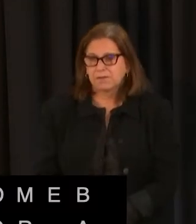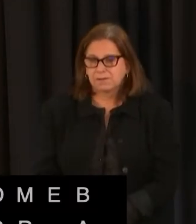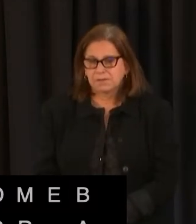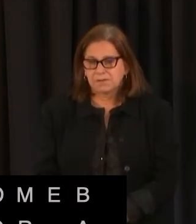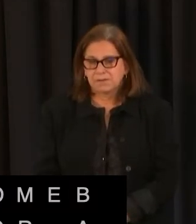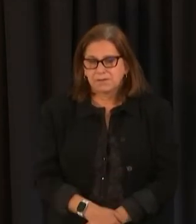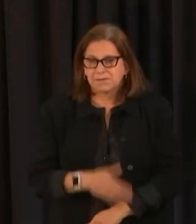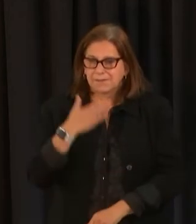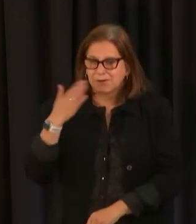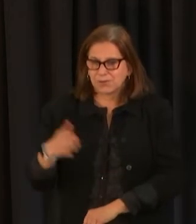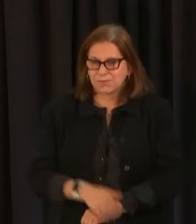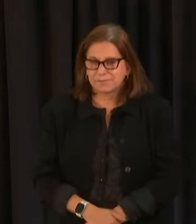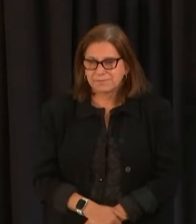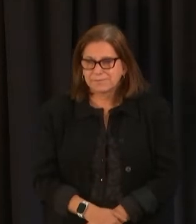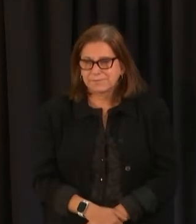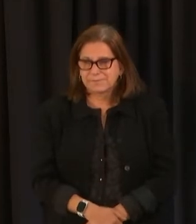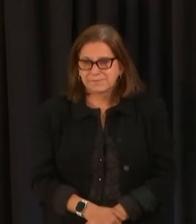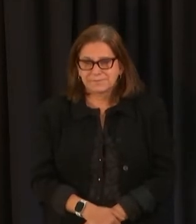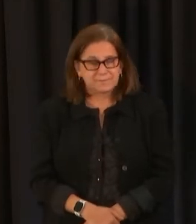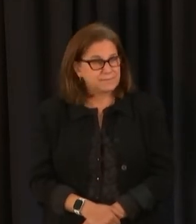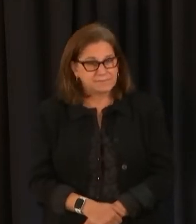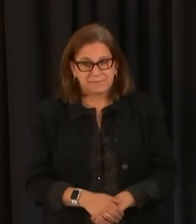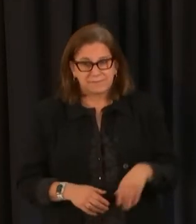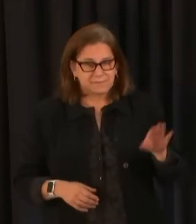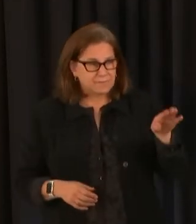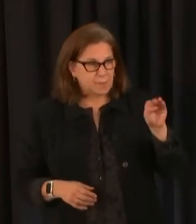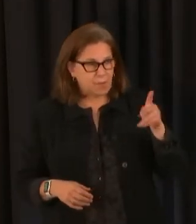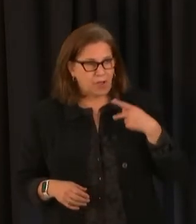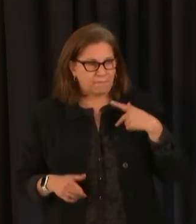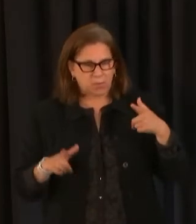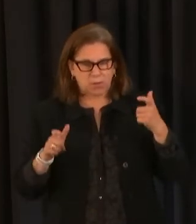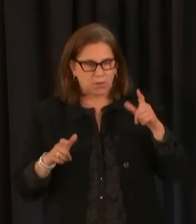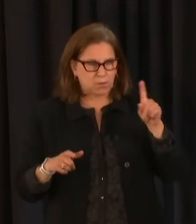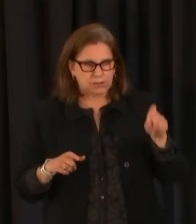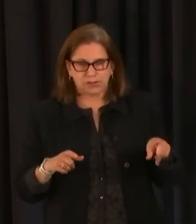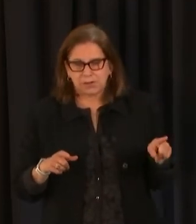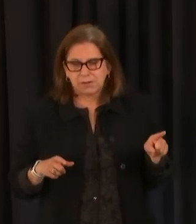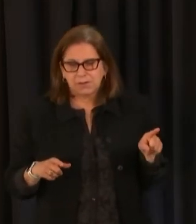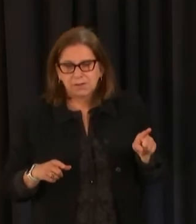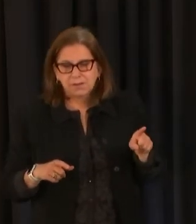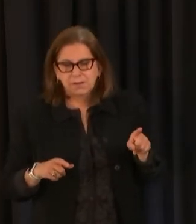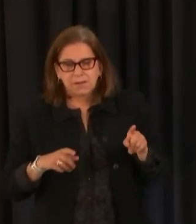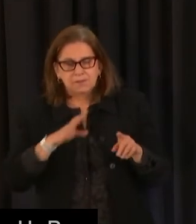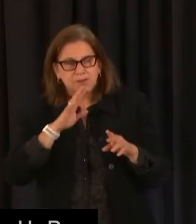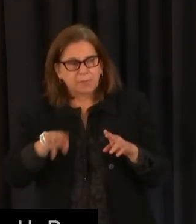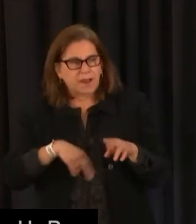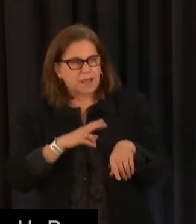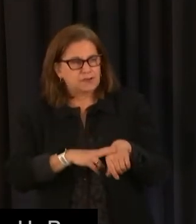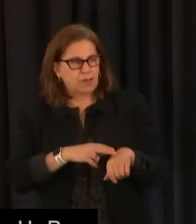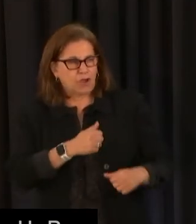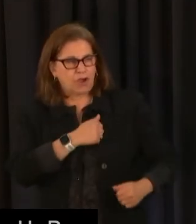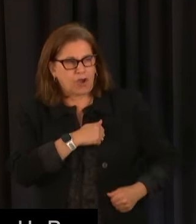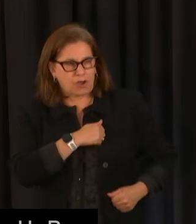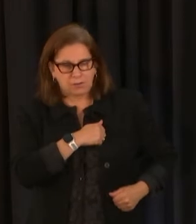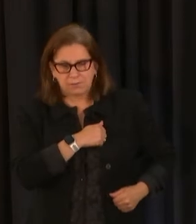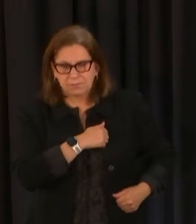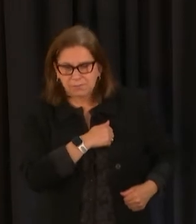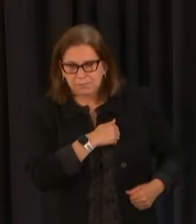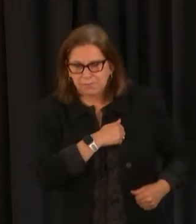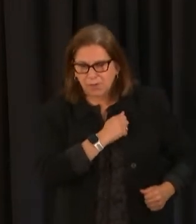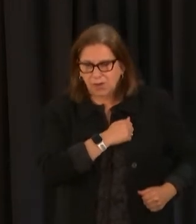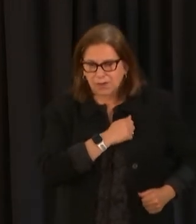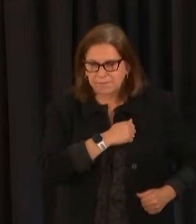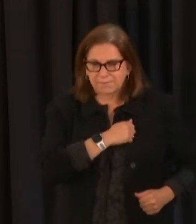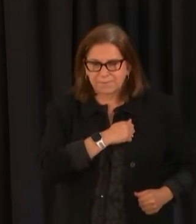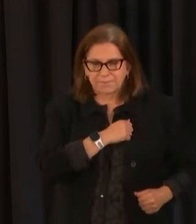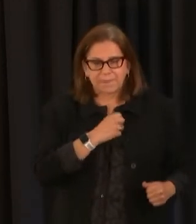Hi, Mark. Yes. Good morning. Yes, if I could just follow up quickly on the National Guard question. Yep. Can you tell us how many National